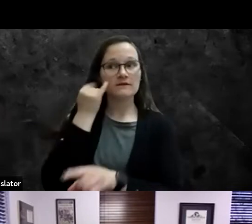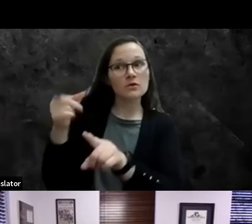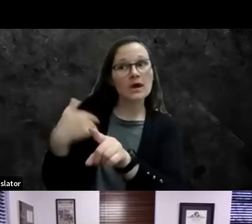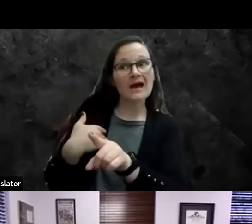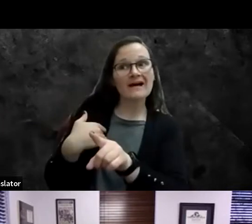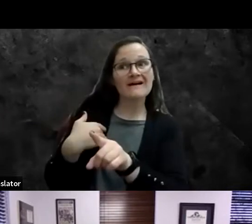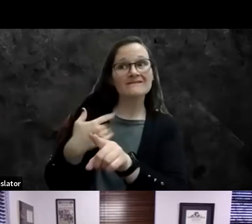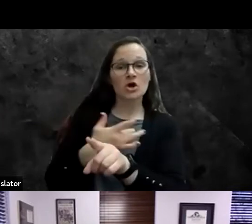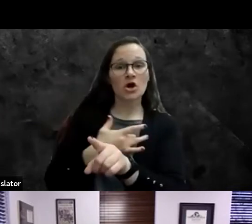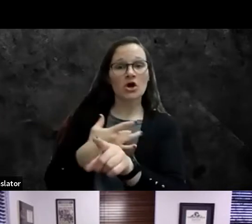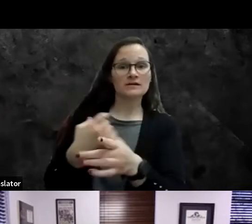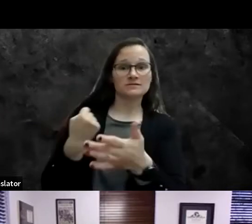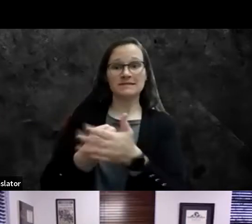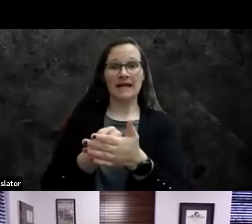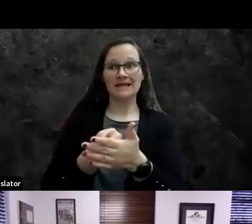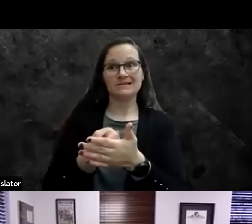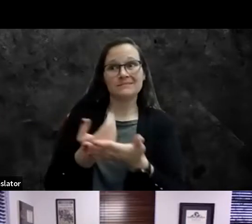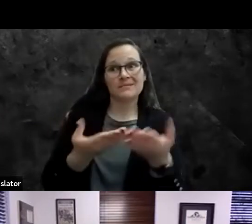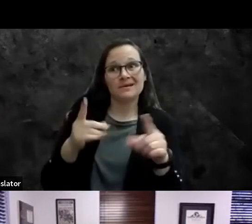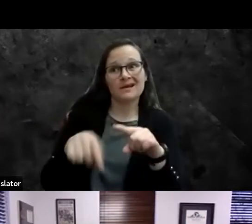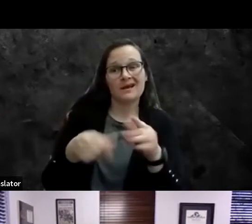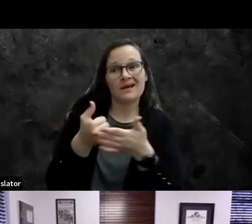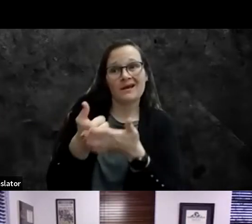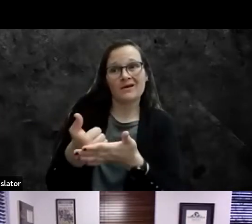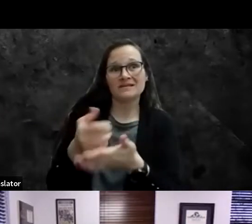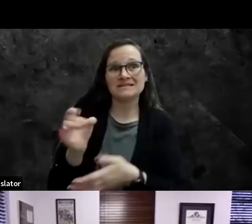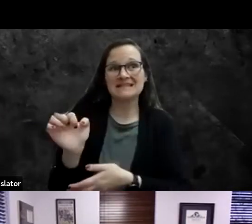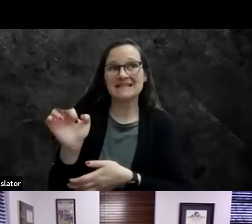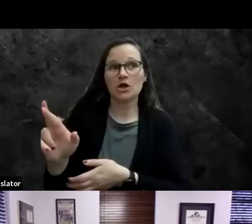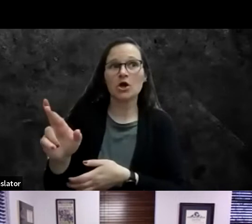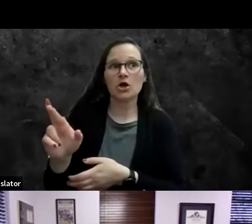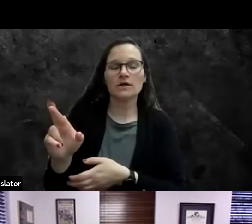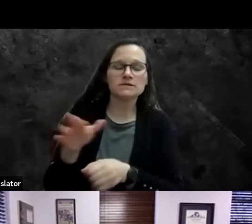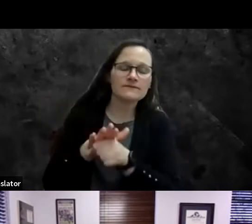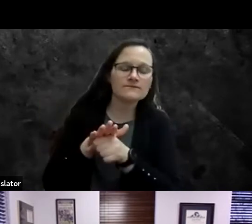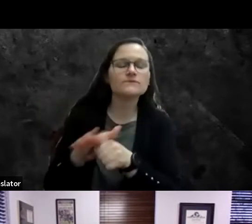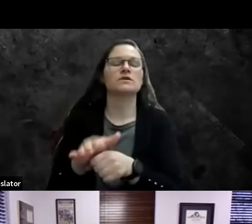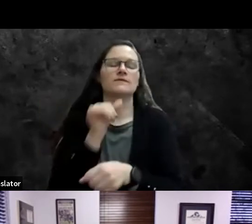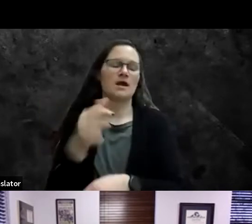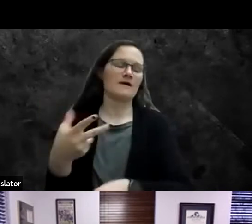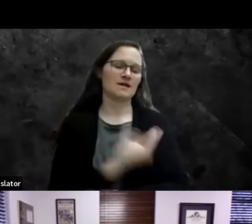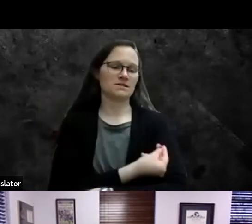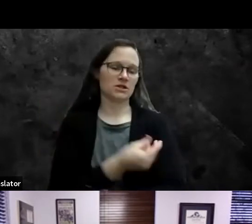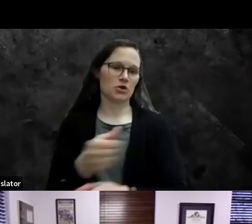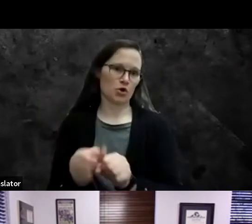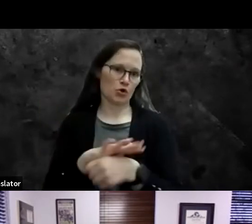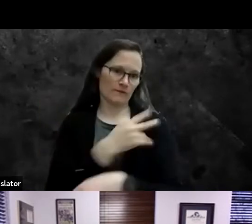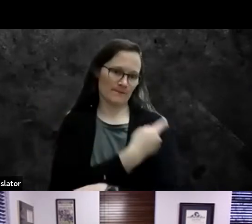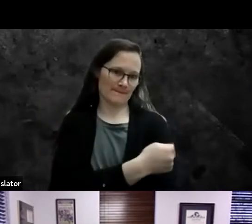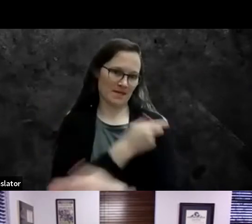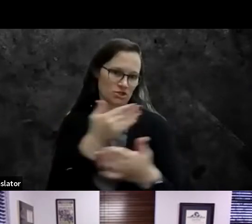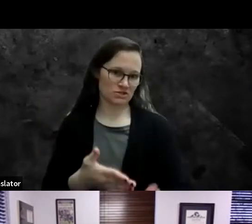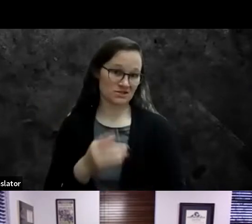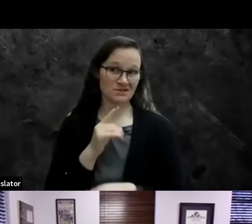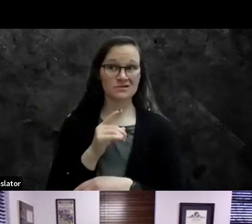attack, we may not be able to help you because our ERs are full predominantly of unvaccinated COVID patients. So in some ways, the unvaccinated